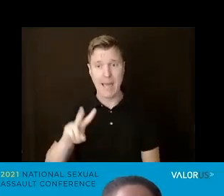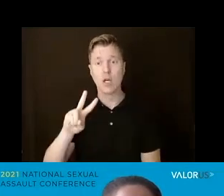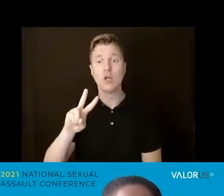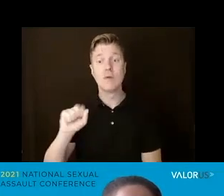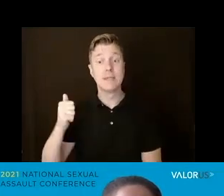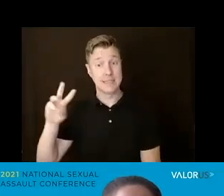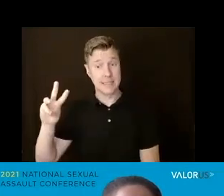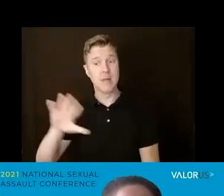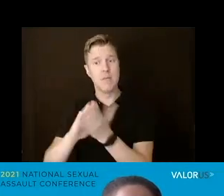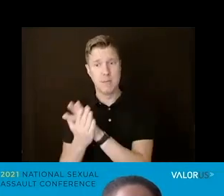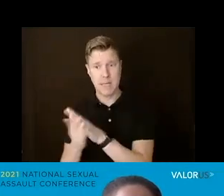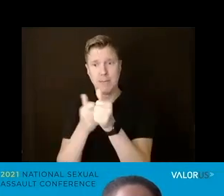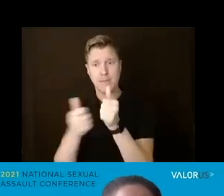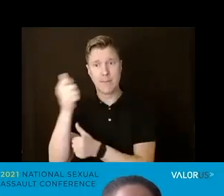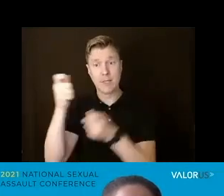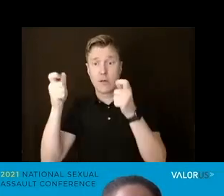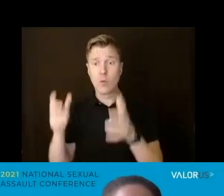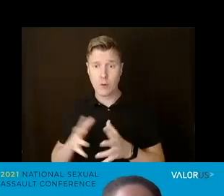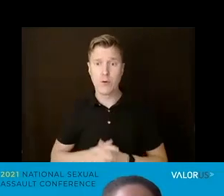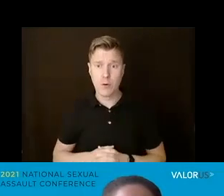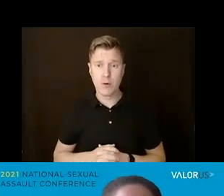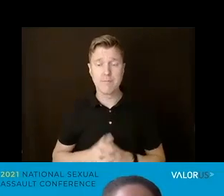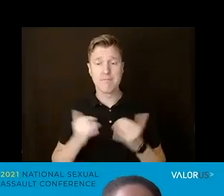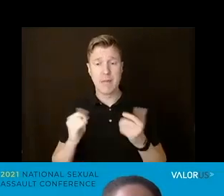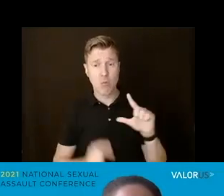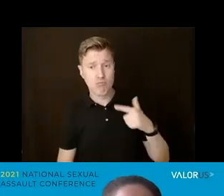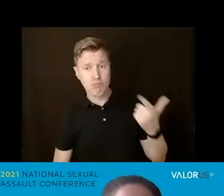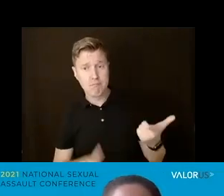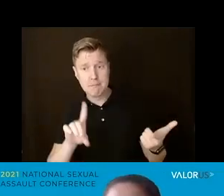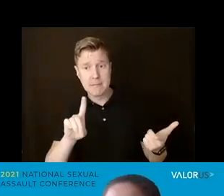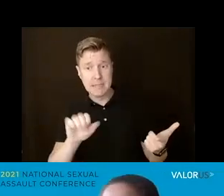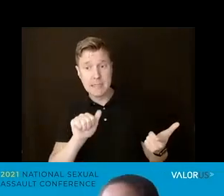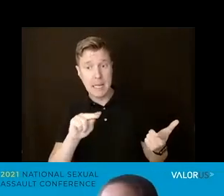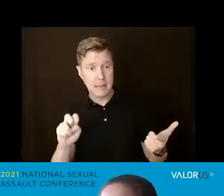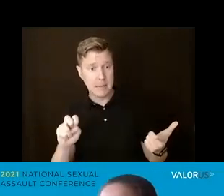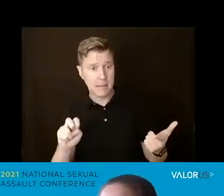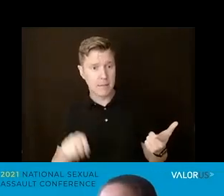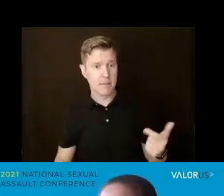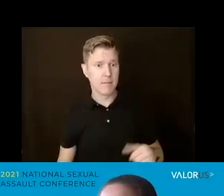director. And I hand that over to Diane.